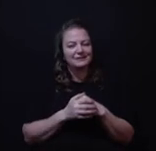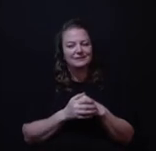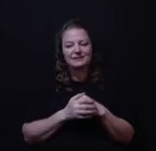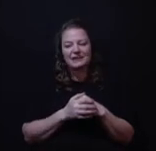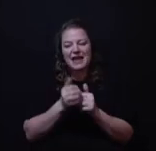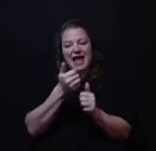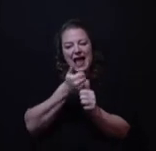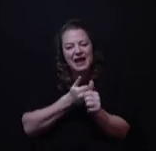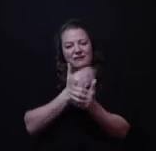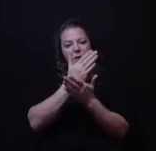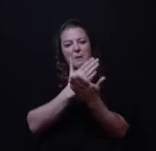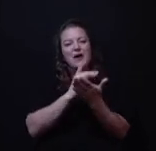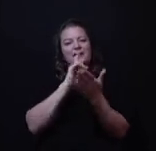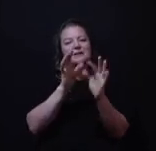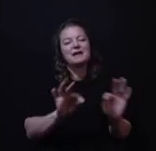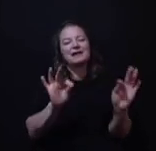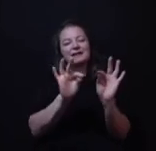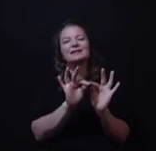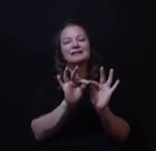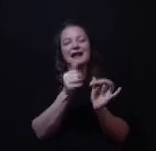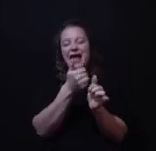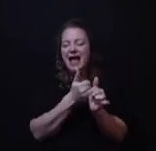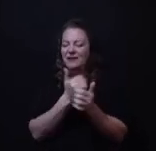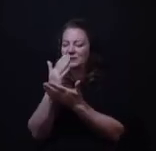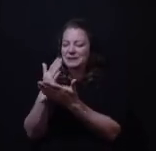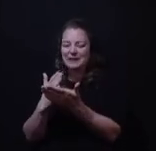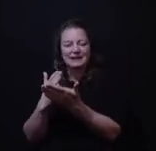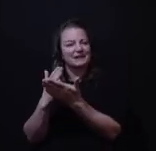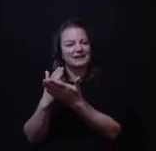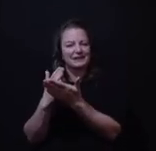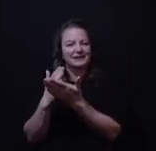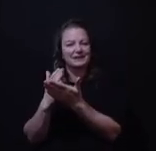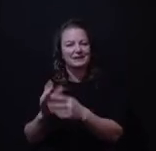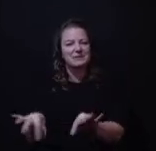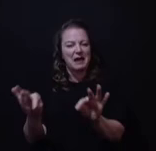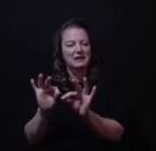Every part matters. Every piece matters.